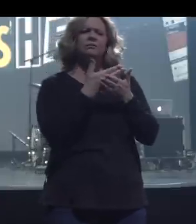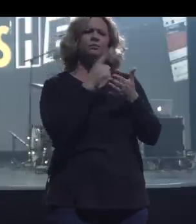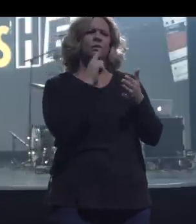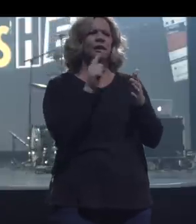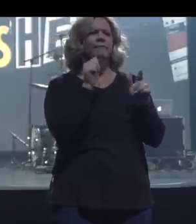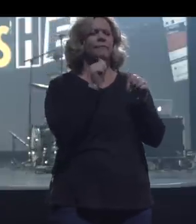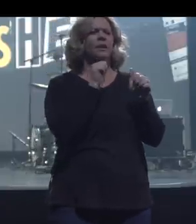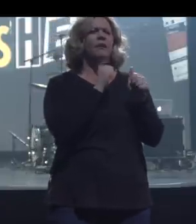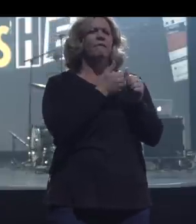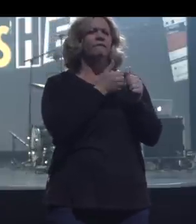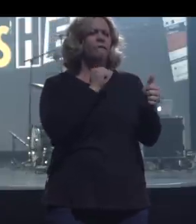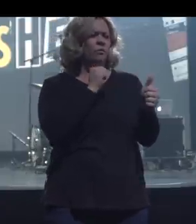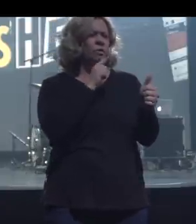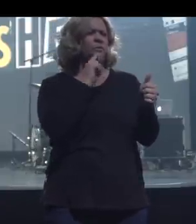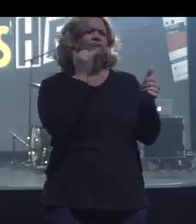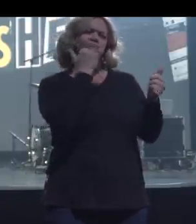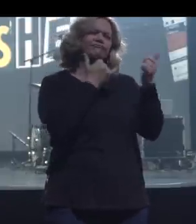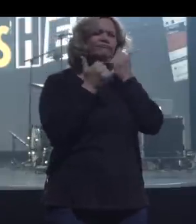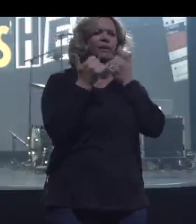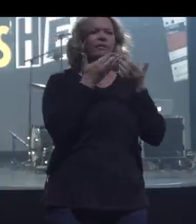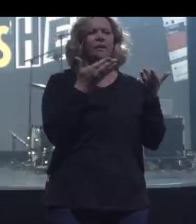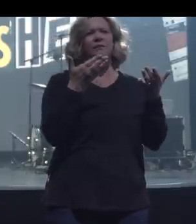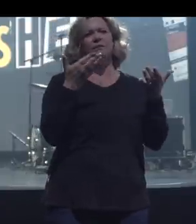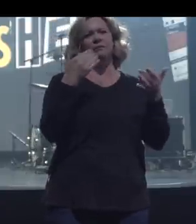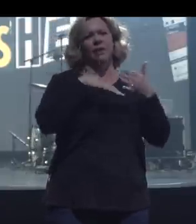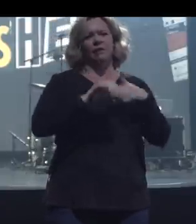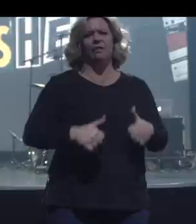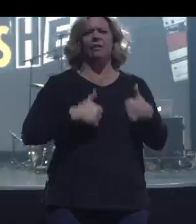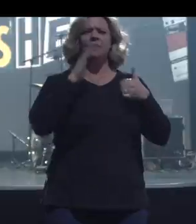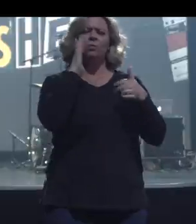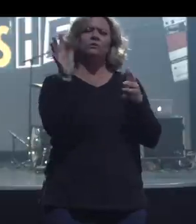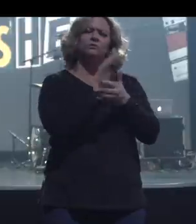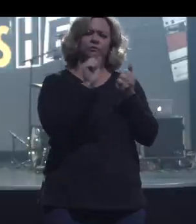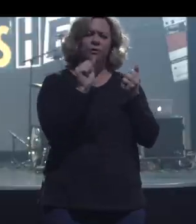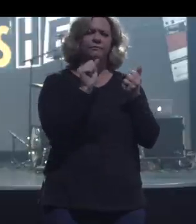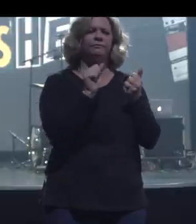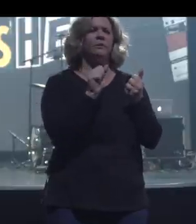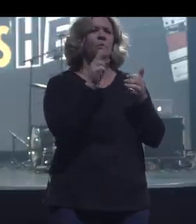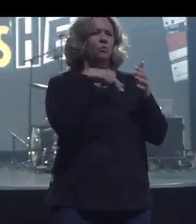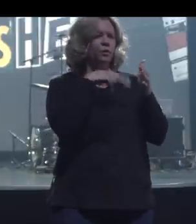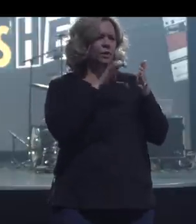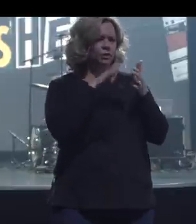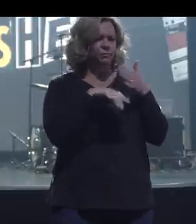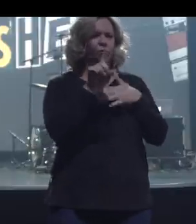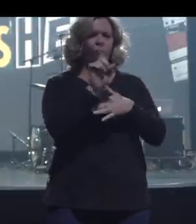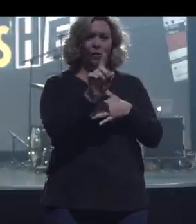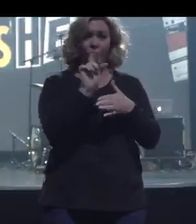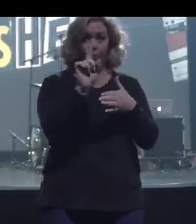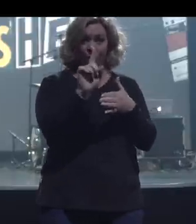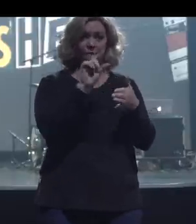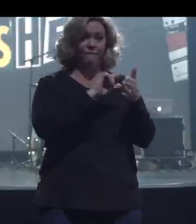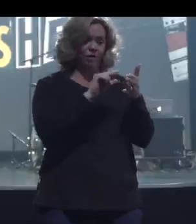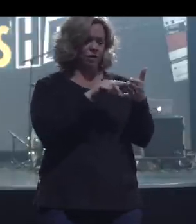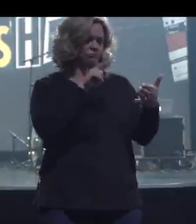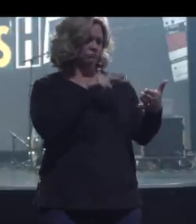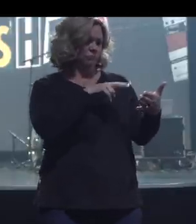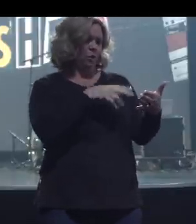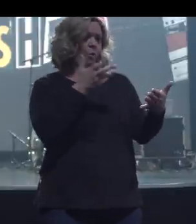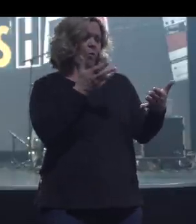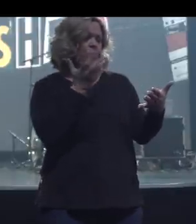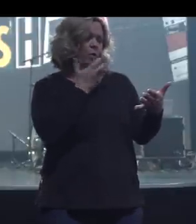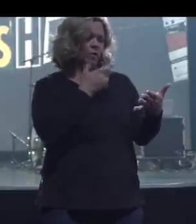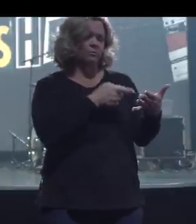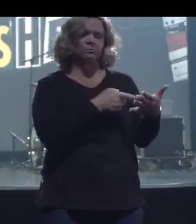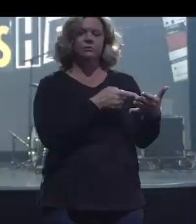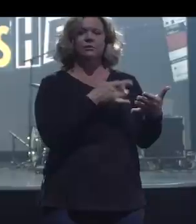and downfalls of life that will destroy you. And when I was reading chapter one, one verse jumped off the screen at me. I